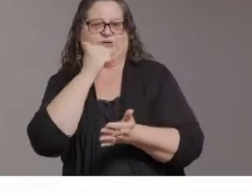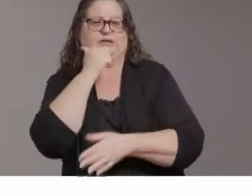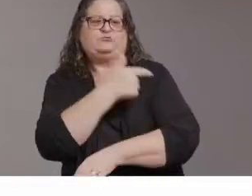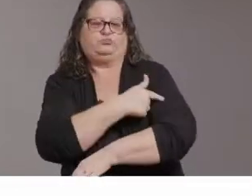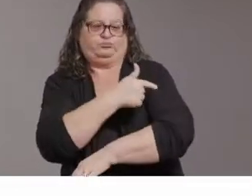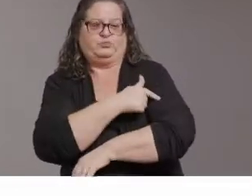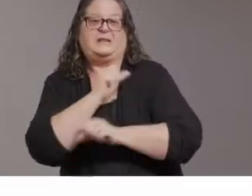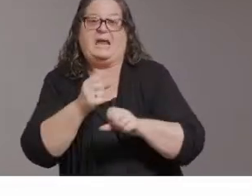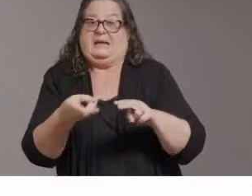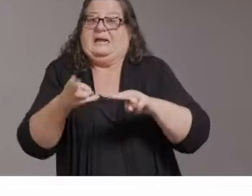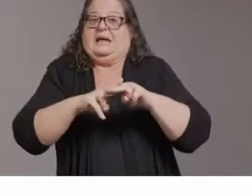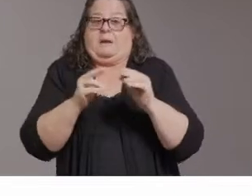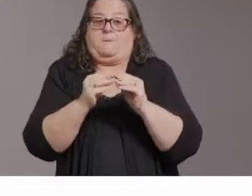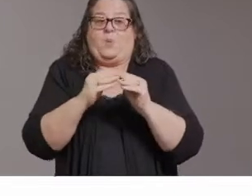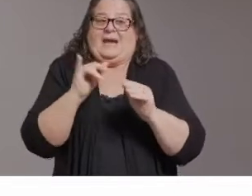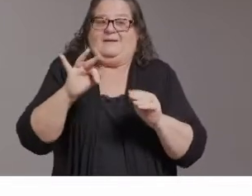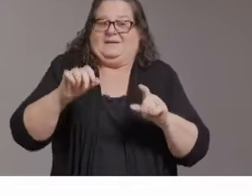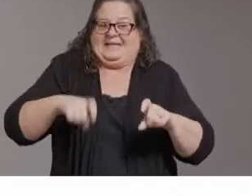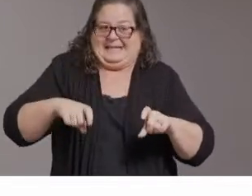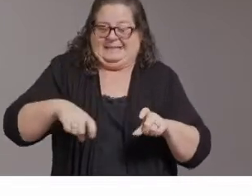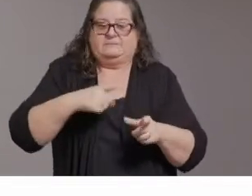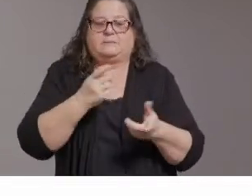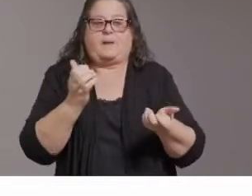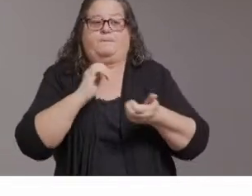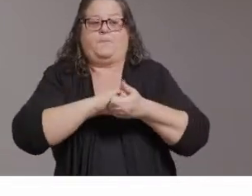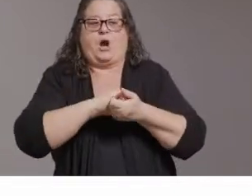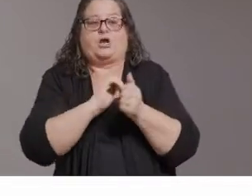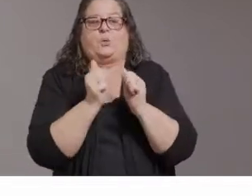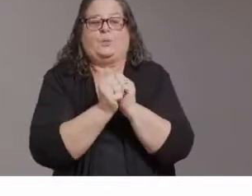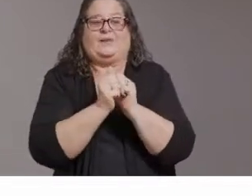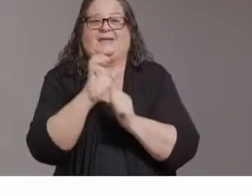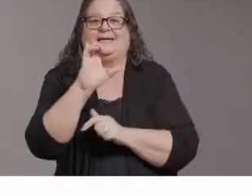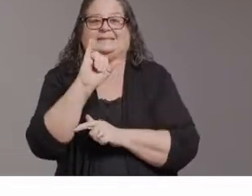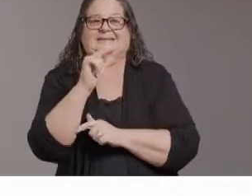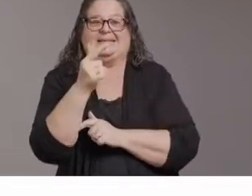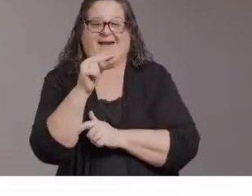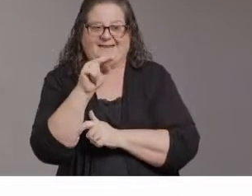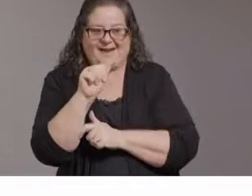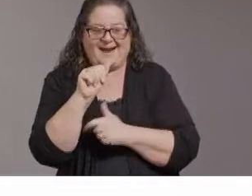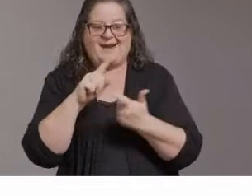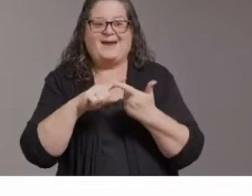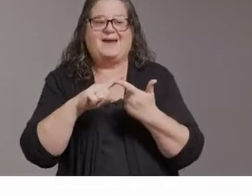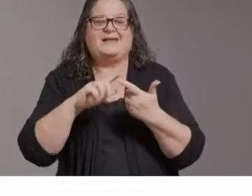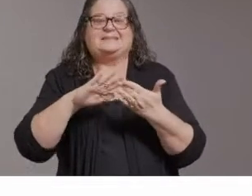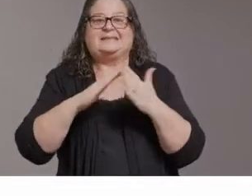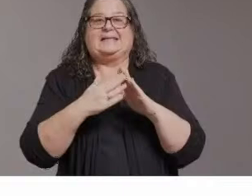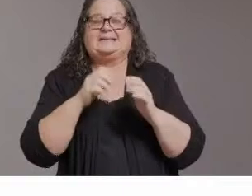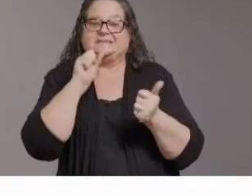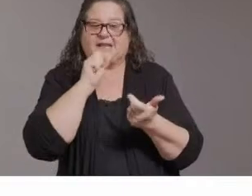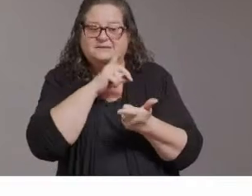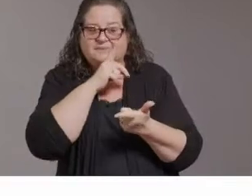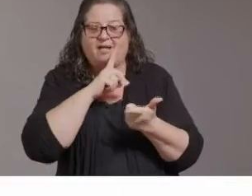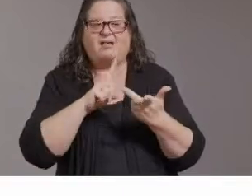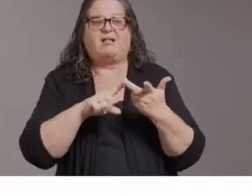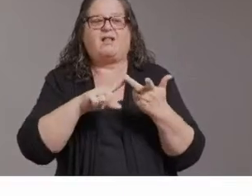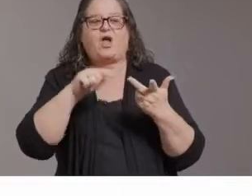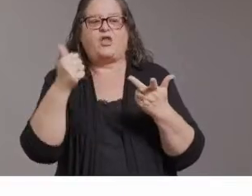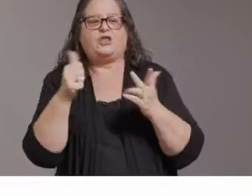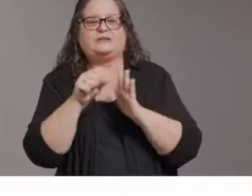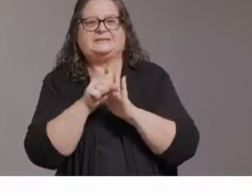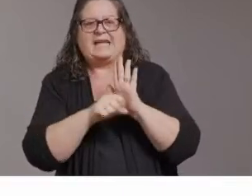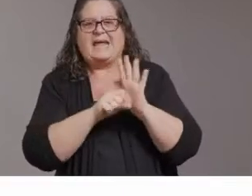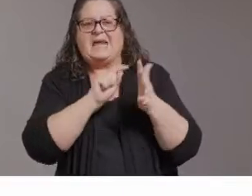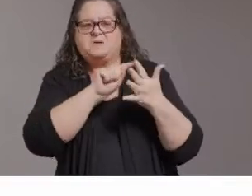is in partnership with Cigna, the City of Scottsdale, and other state partners. And you're all familiar with